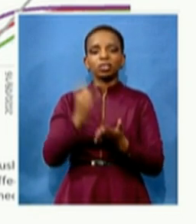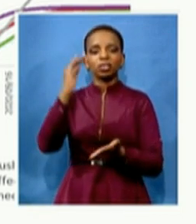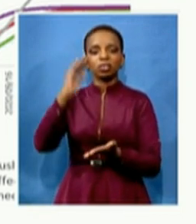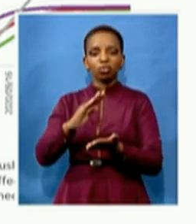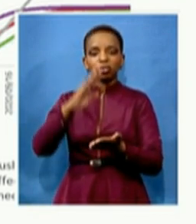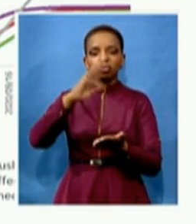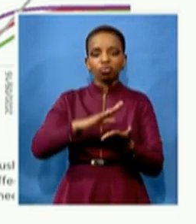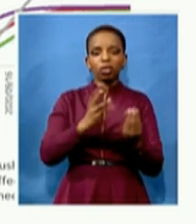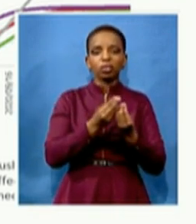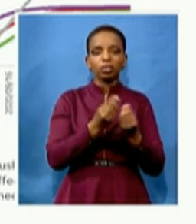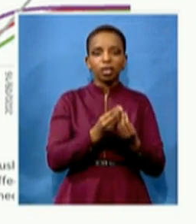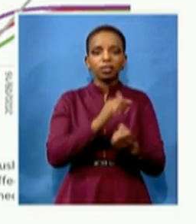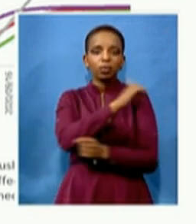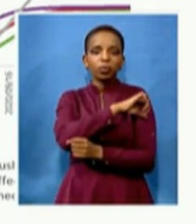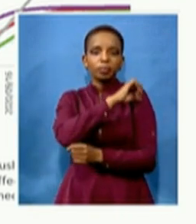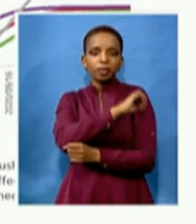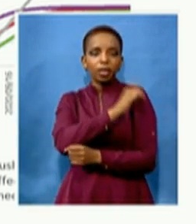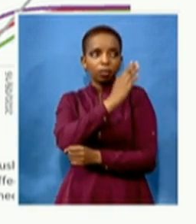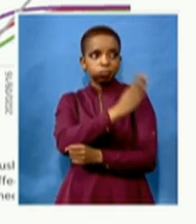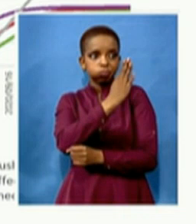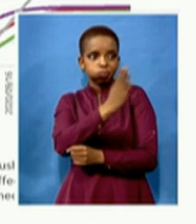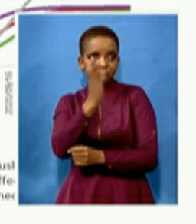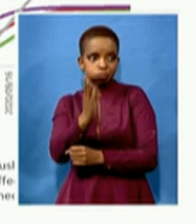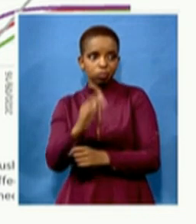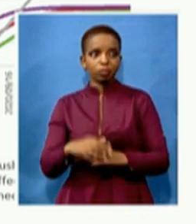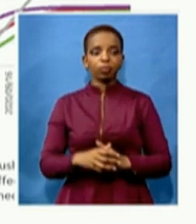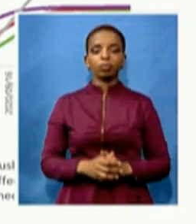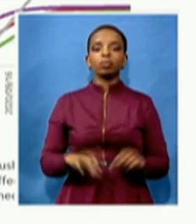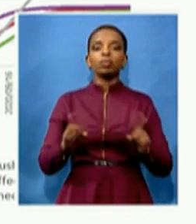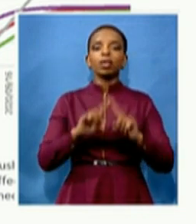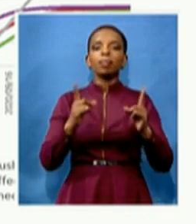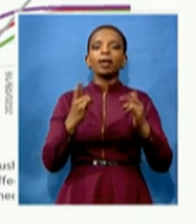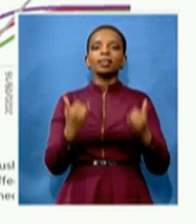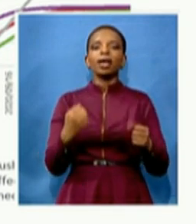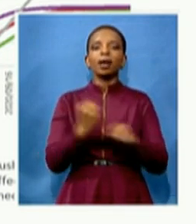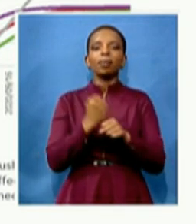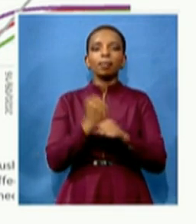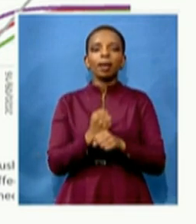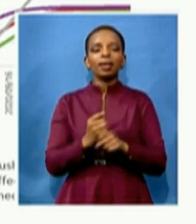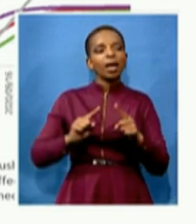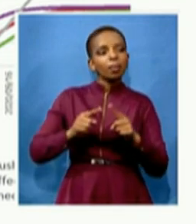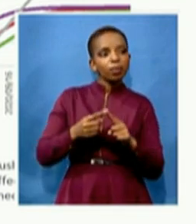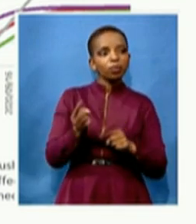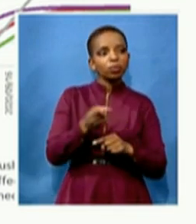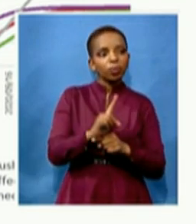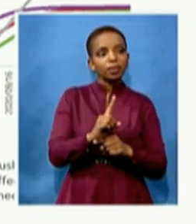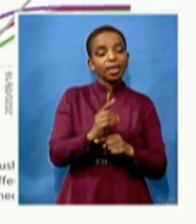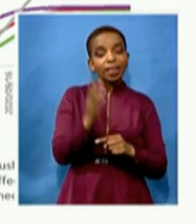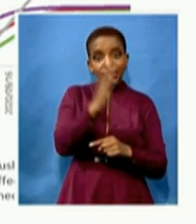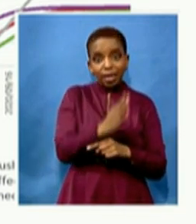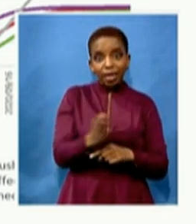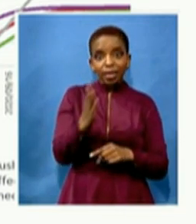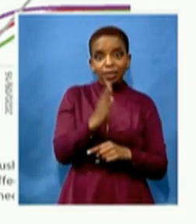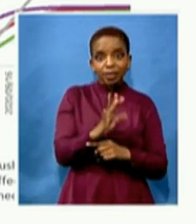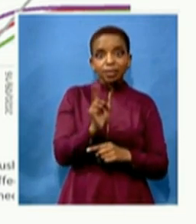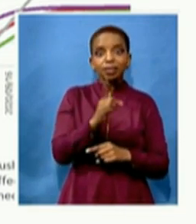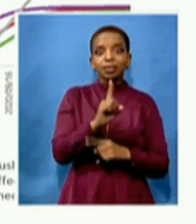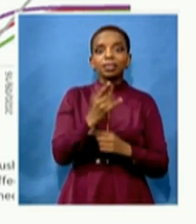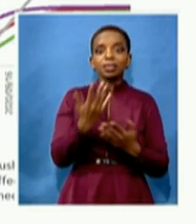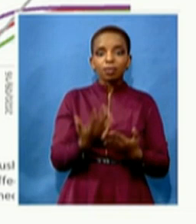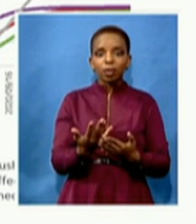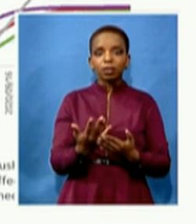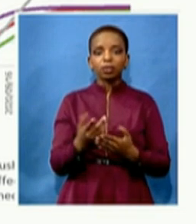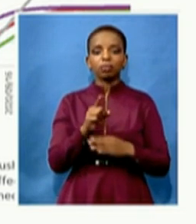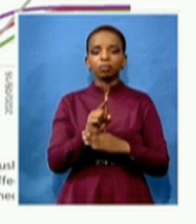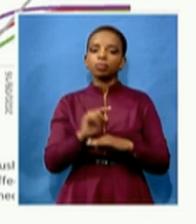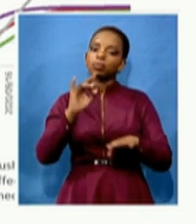showed to make the point that these kinds of models are very sensitive to assumptions. So if, for example, you change